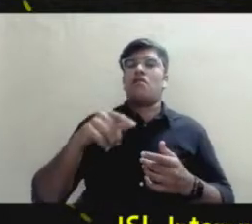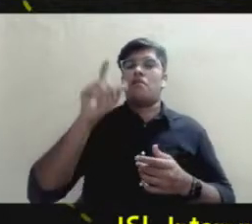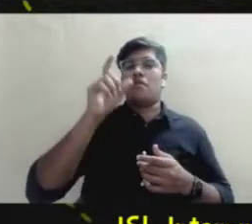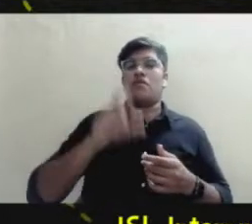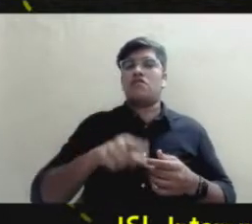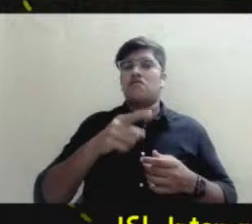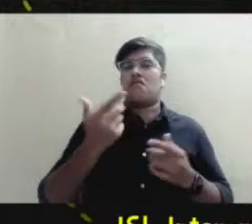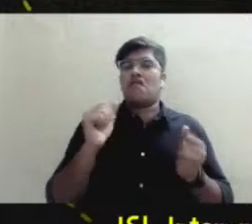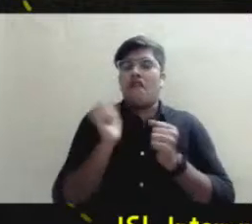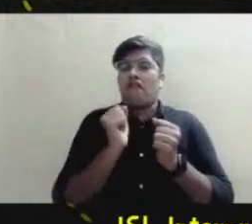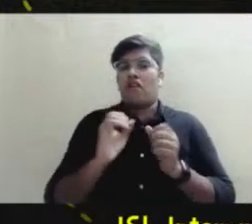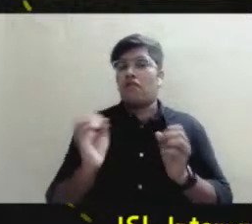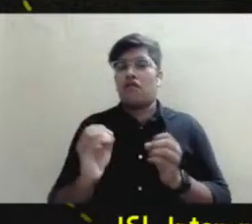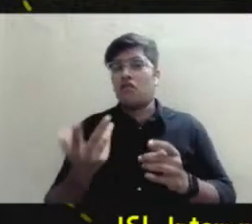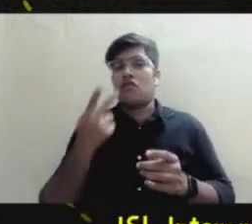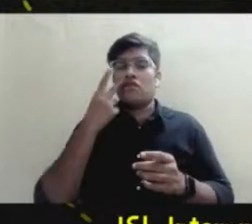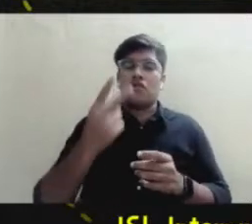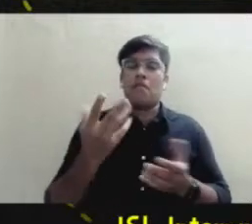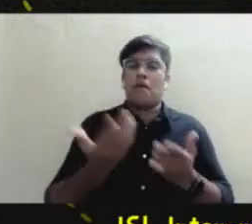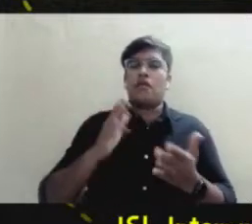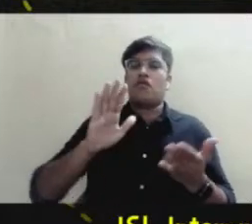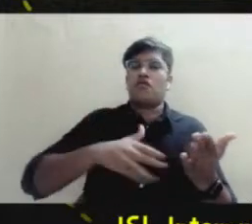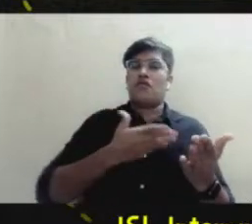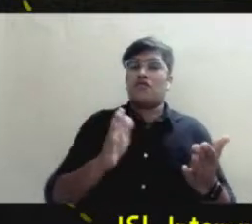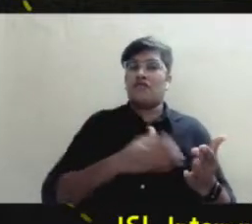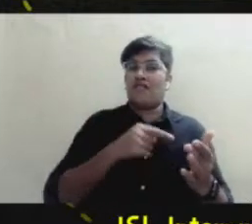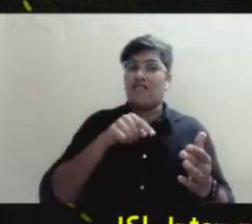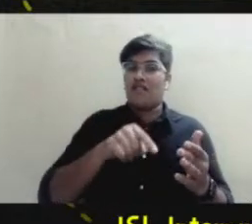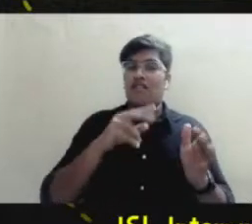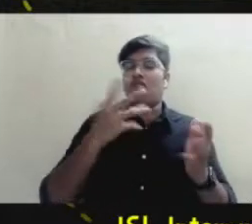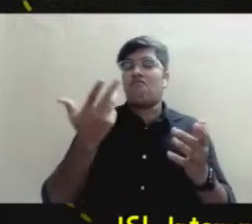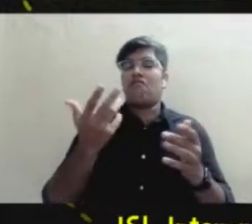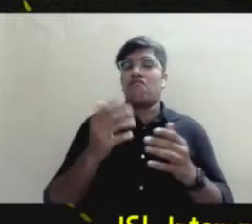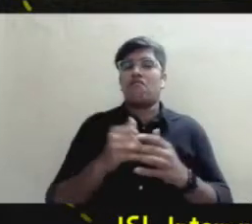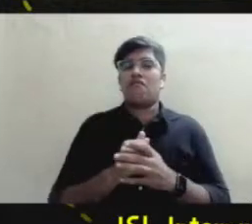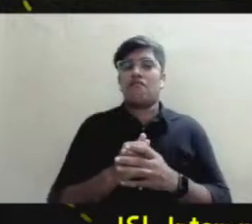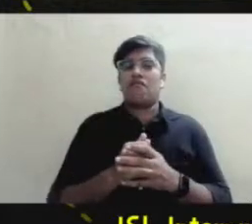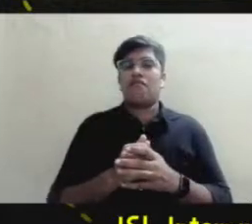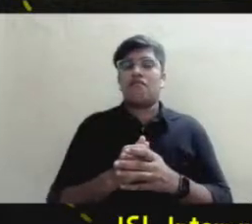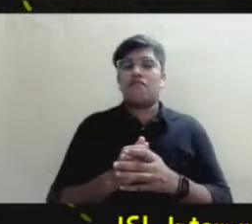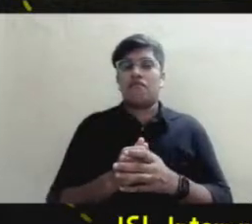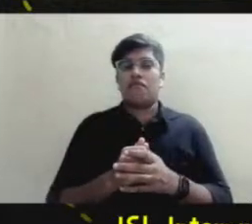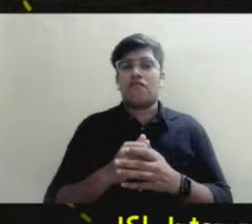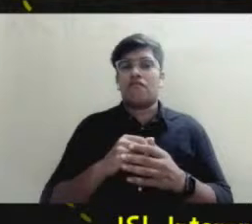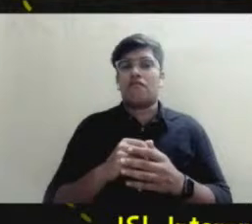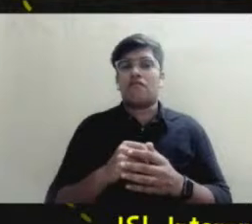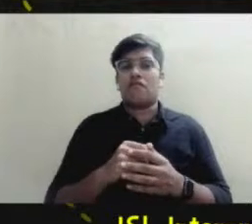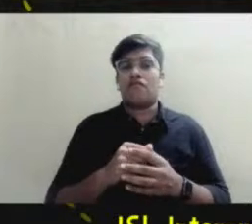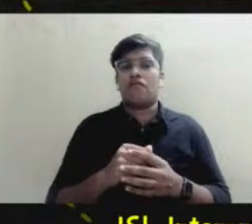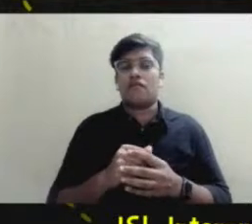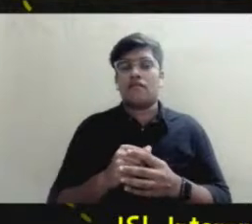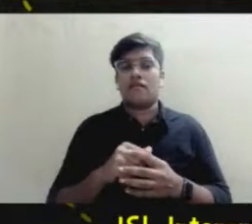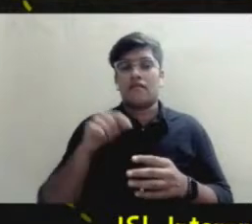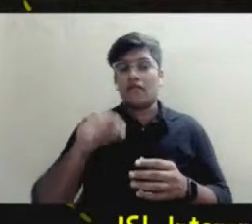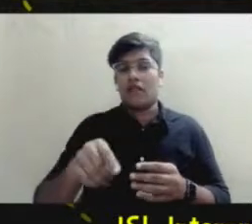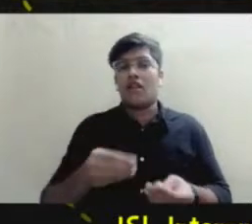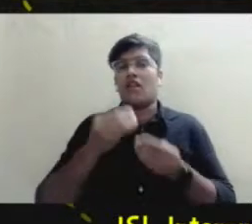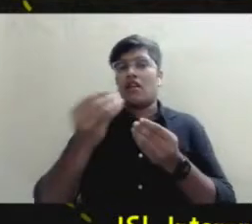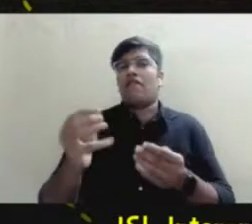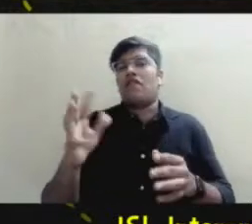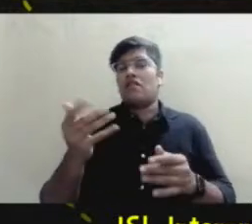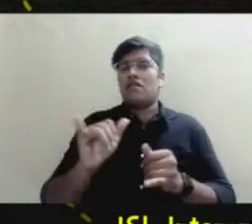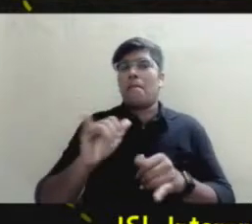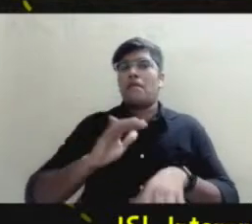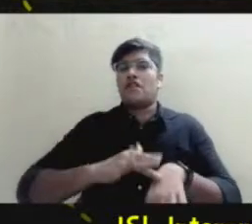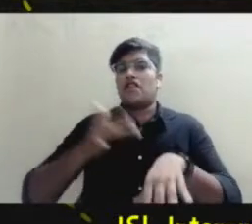it's as if to say the musical note and the musical composition and these songs, they give tangibility to something